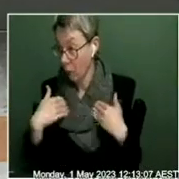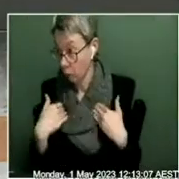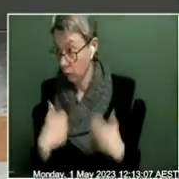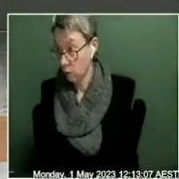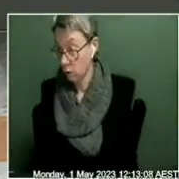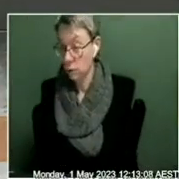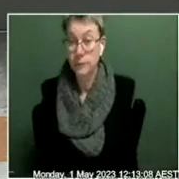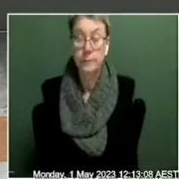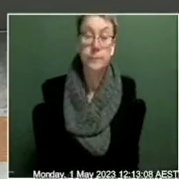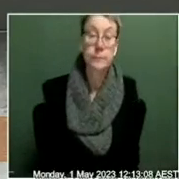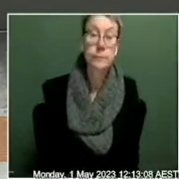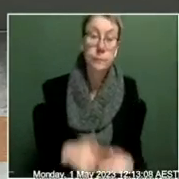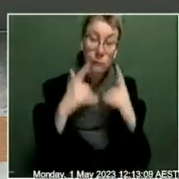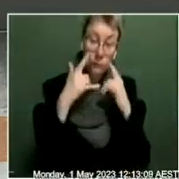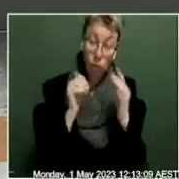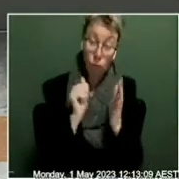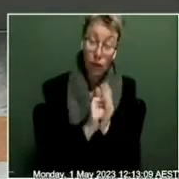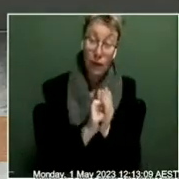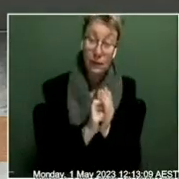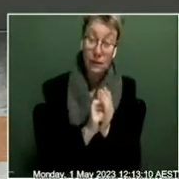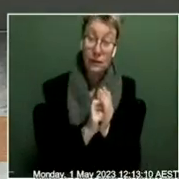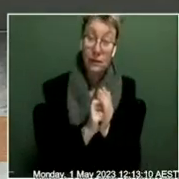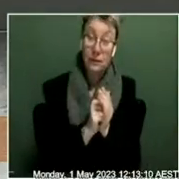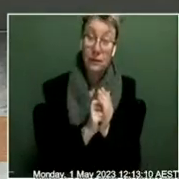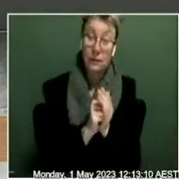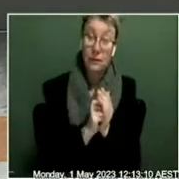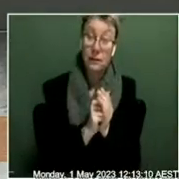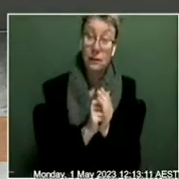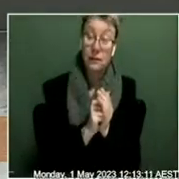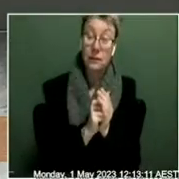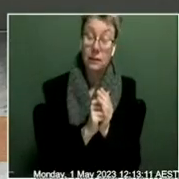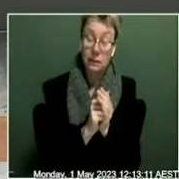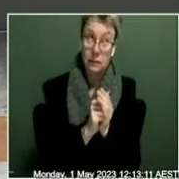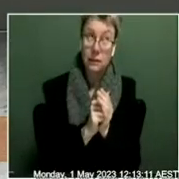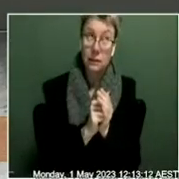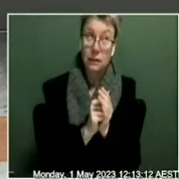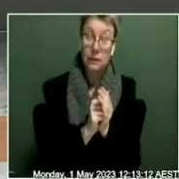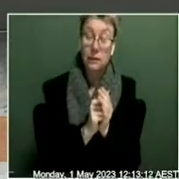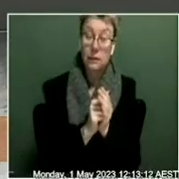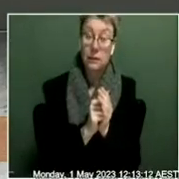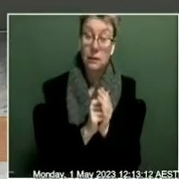to raise the age to 12 rather than 14?